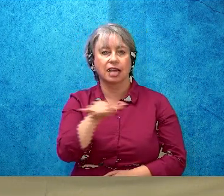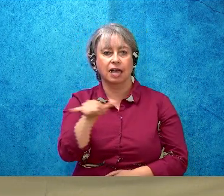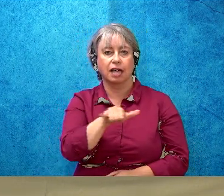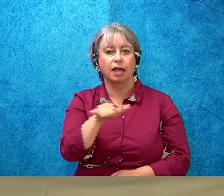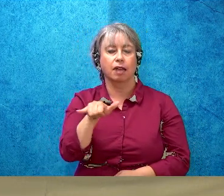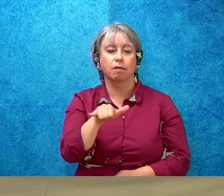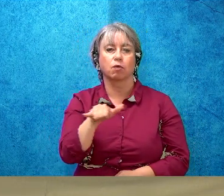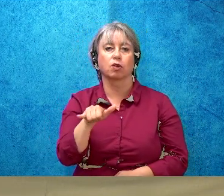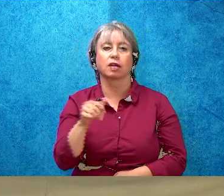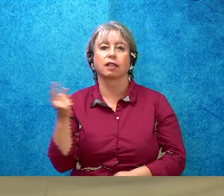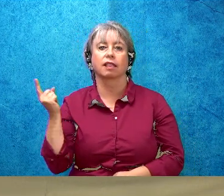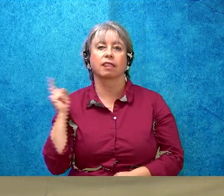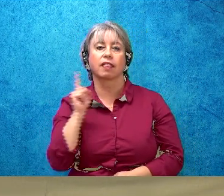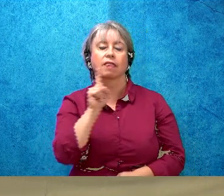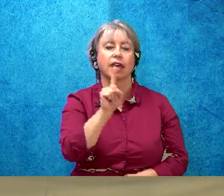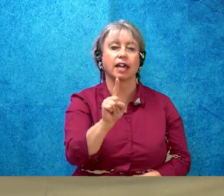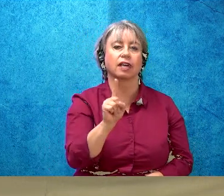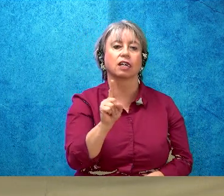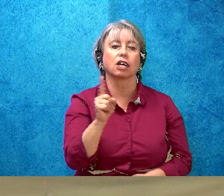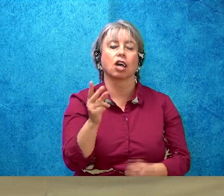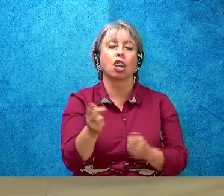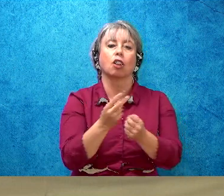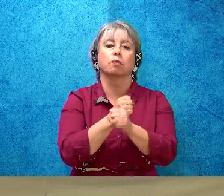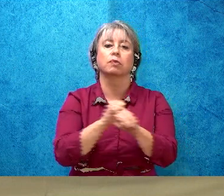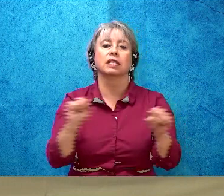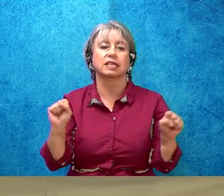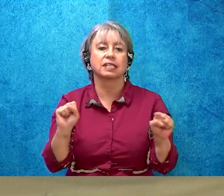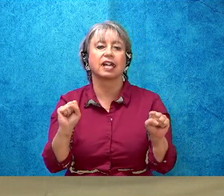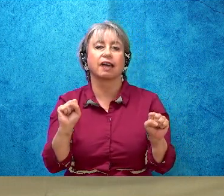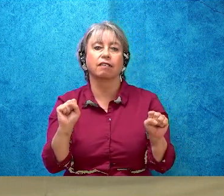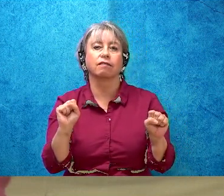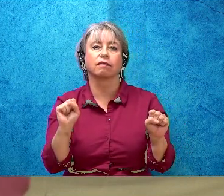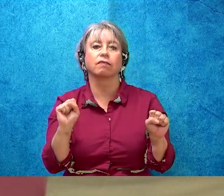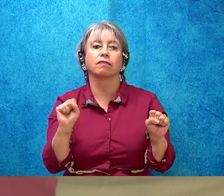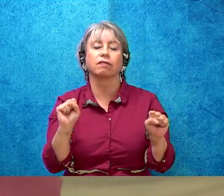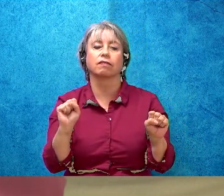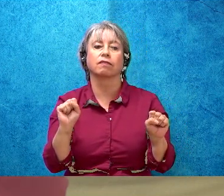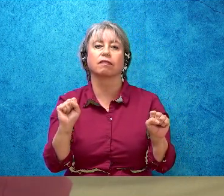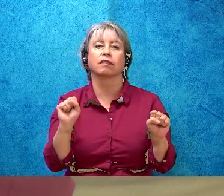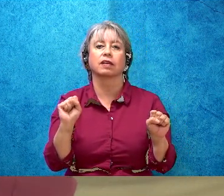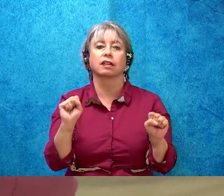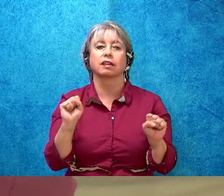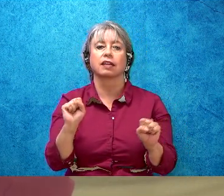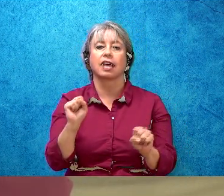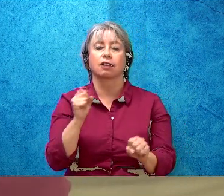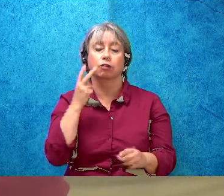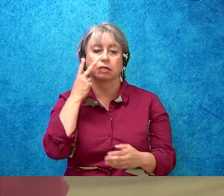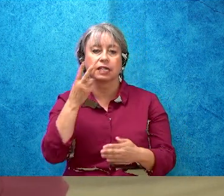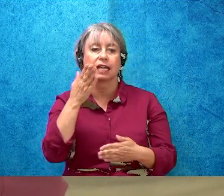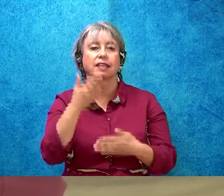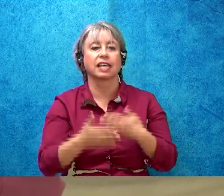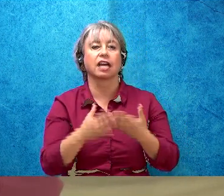her at the end so that they can fight off the other werewolves. And then you see at the end,